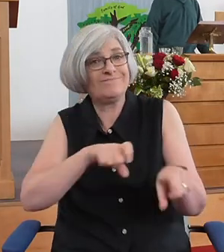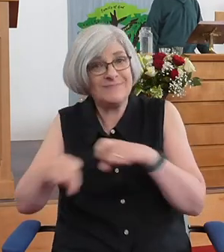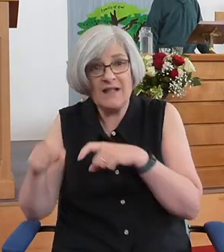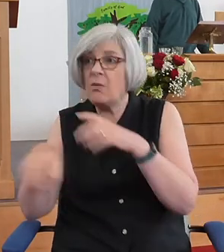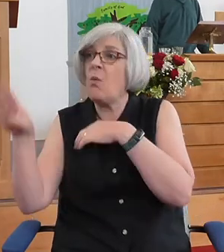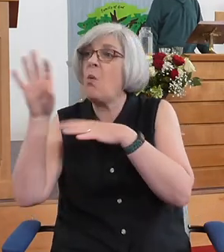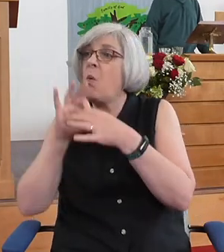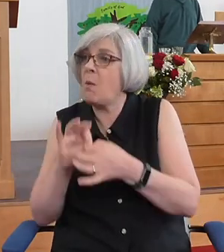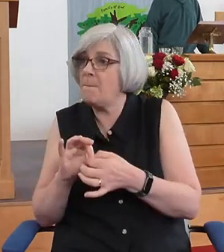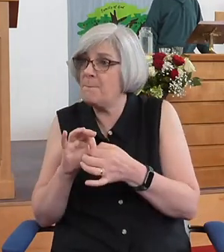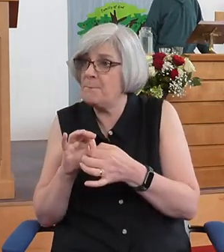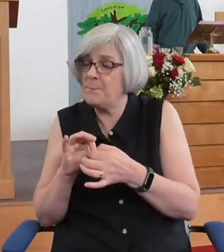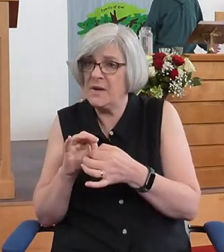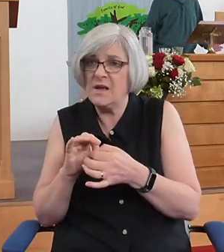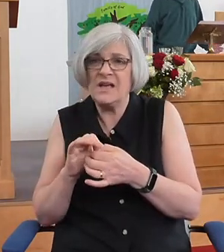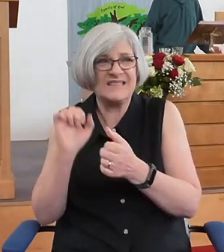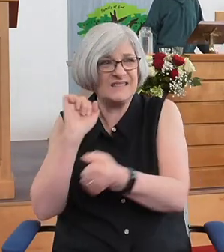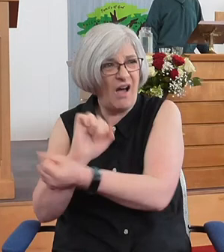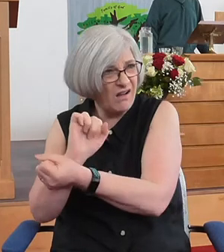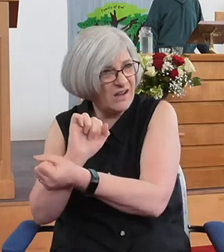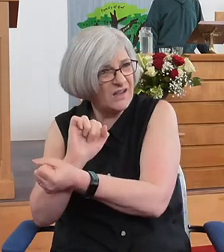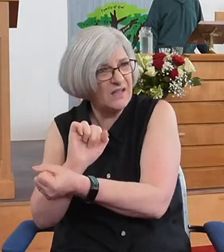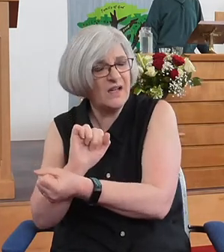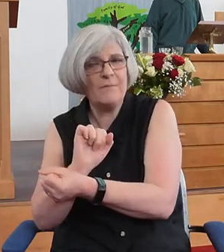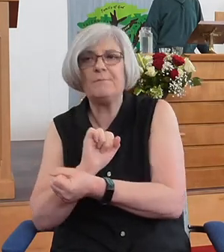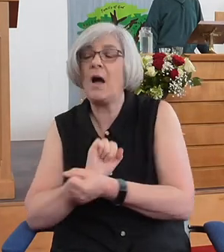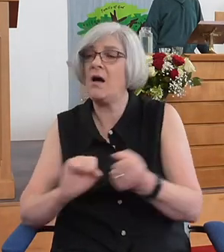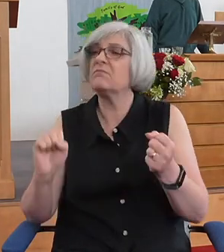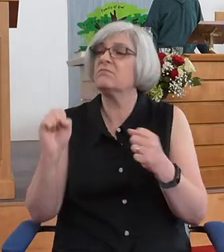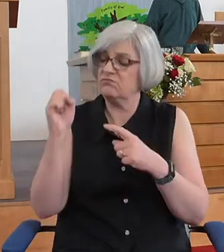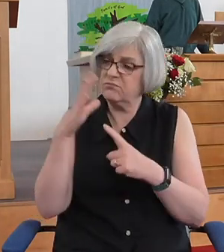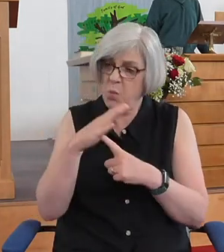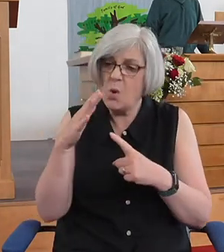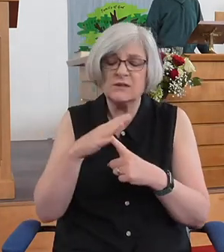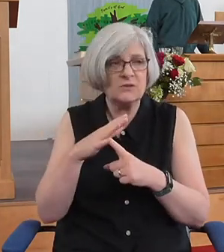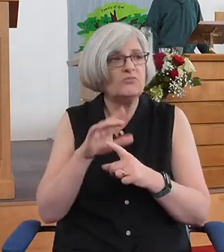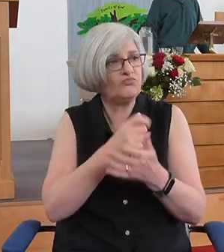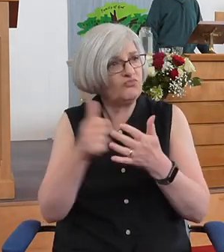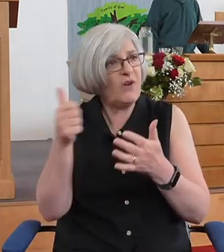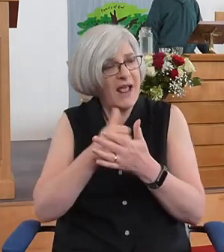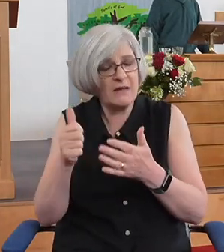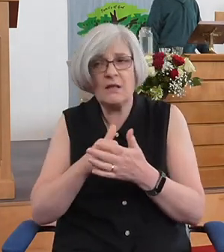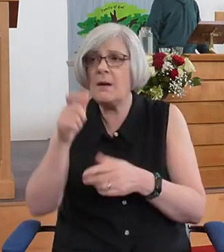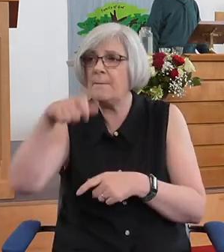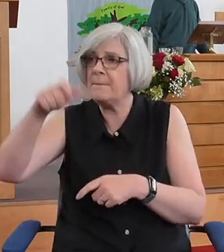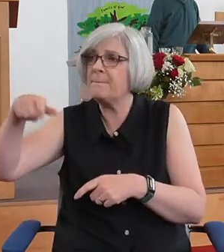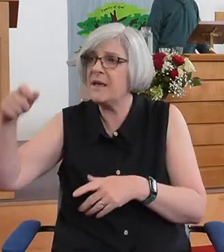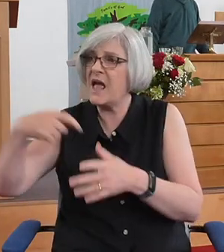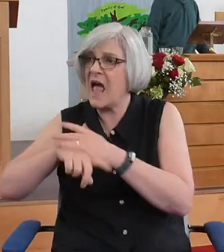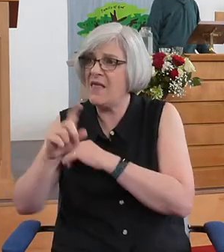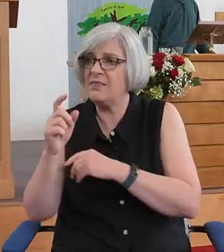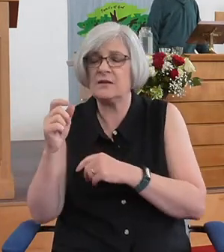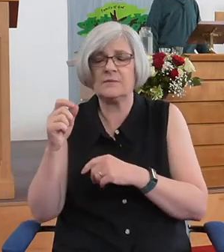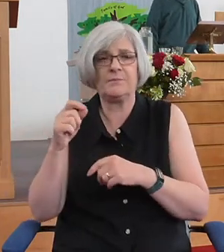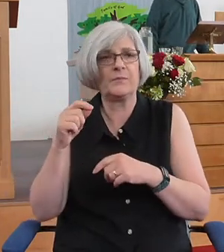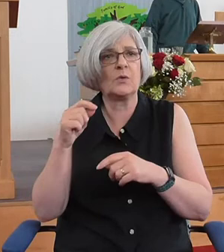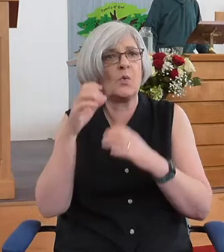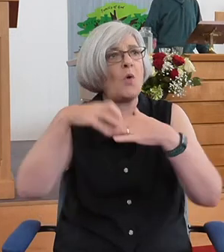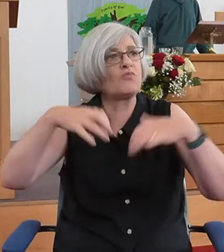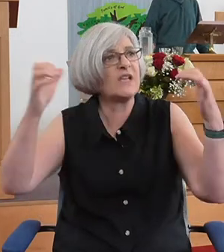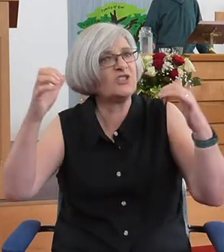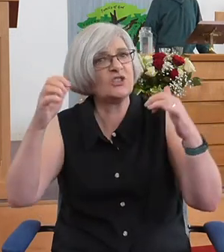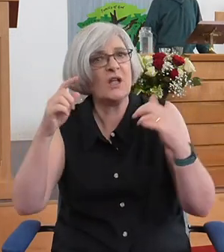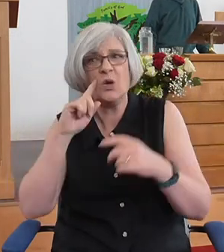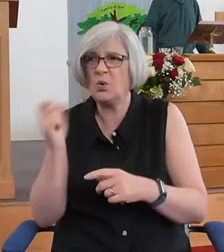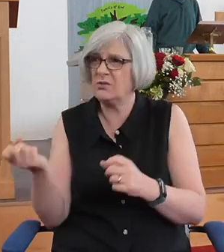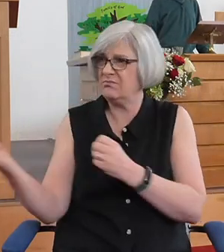were always very important and regular members of the congregation could actually contribute in some way to worship, even